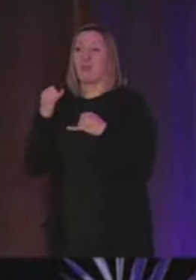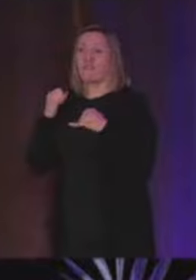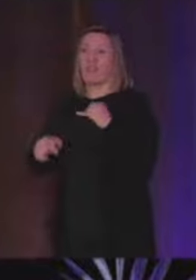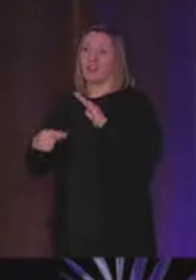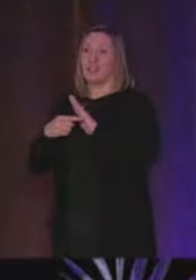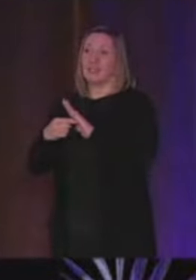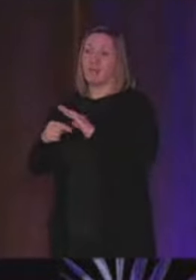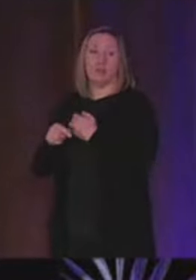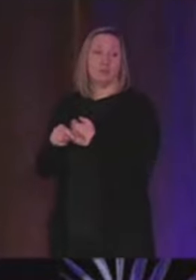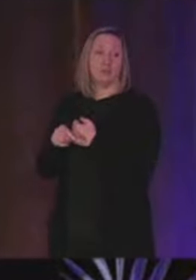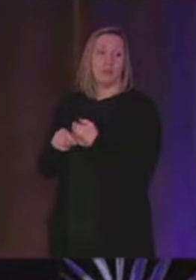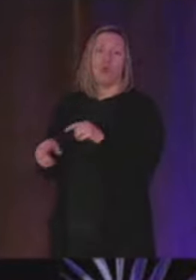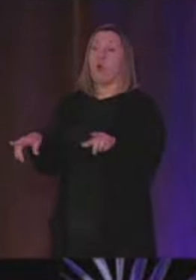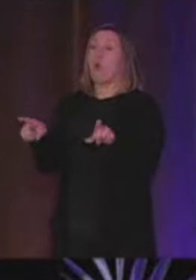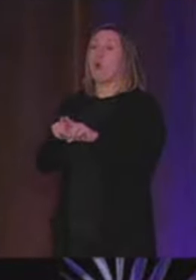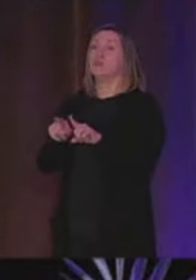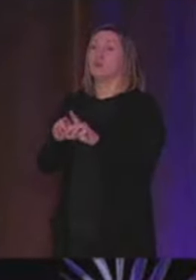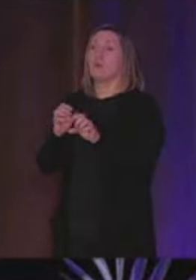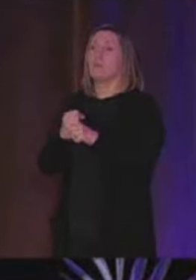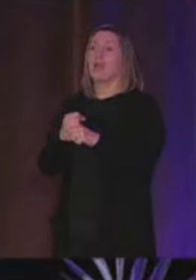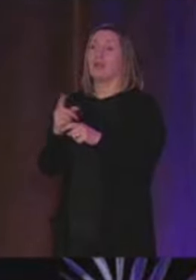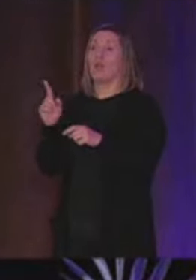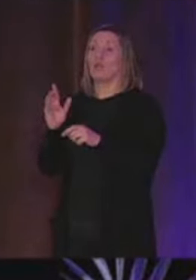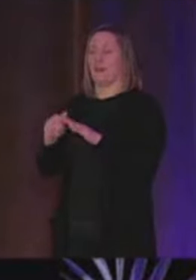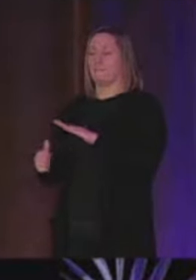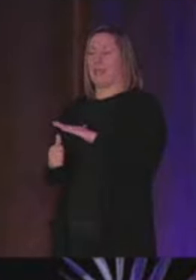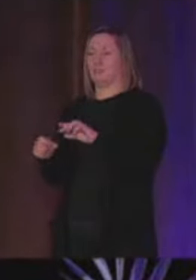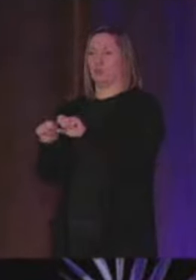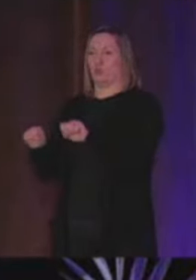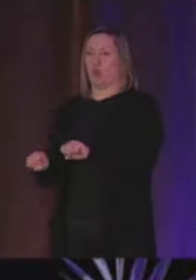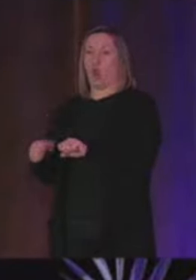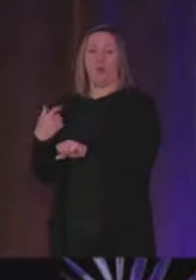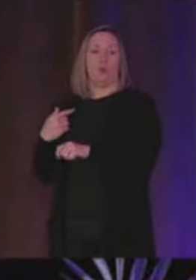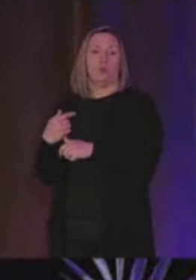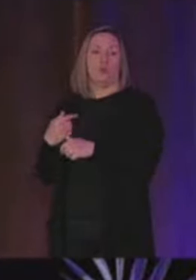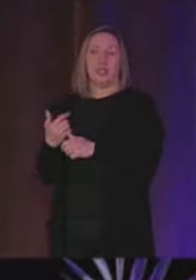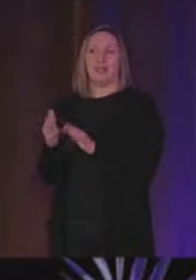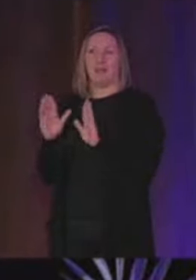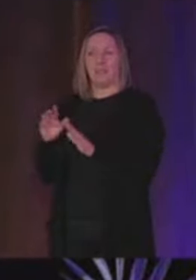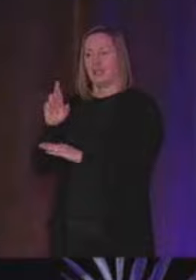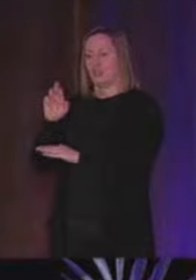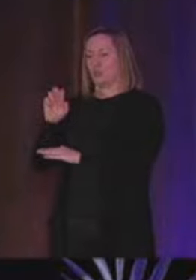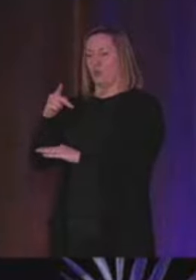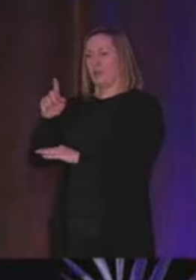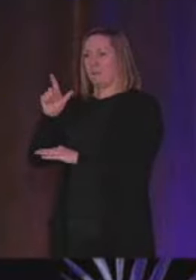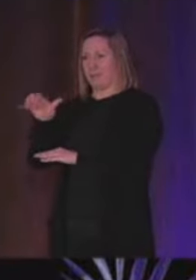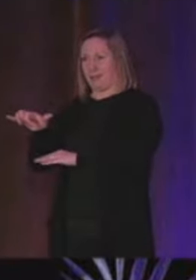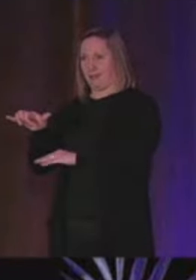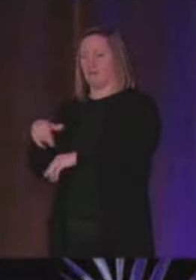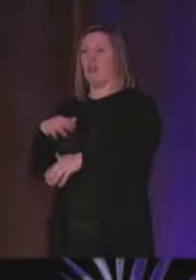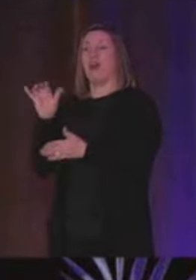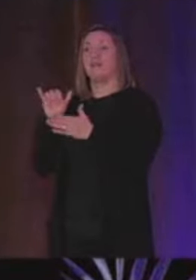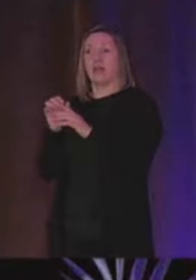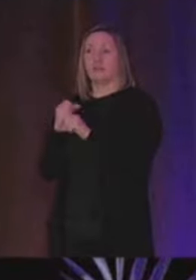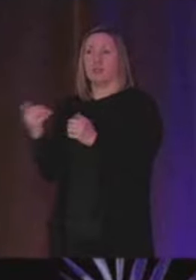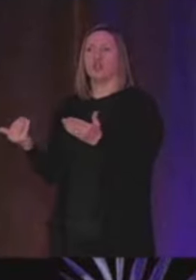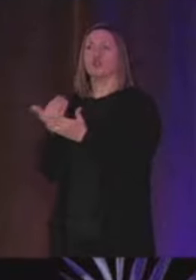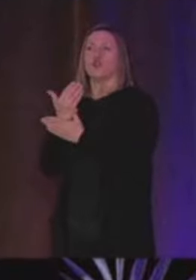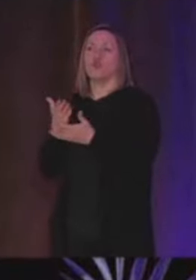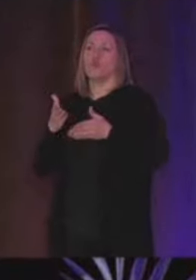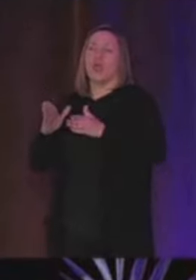example was also made at the basement, the amazing replay.io site. Replay is building a new way to